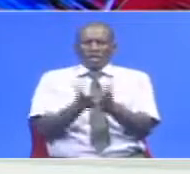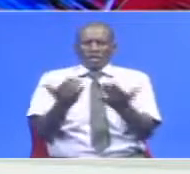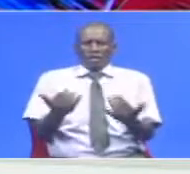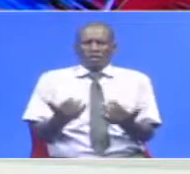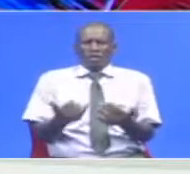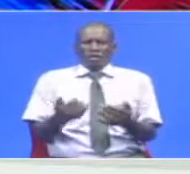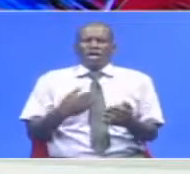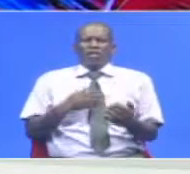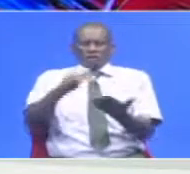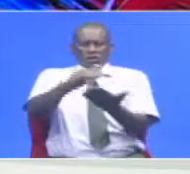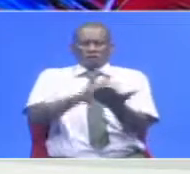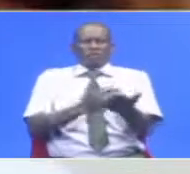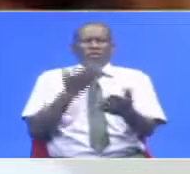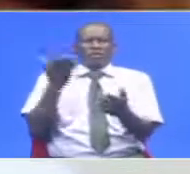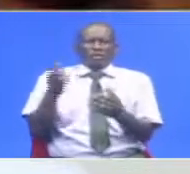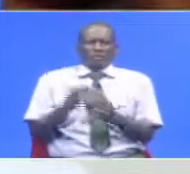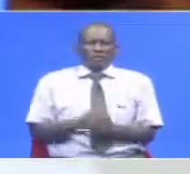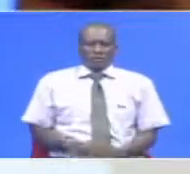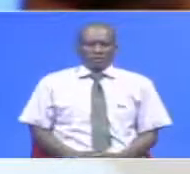his report.